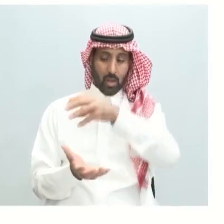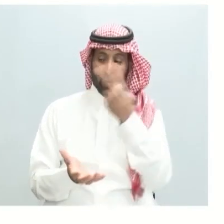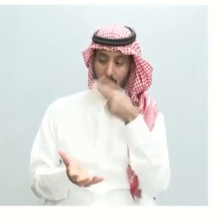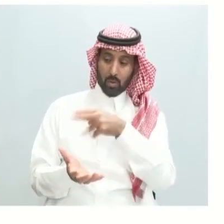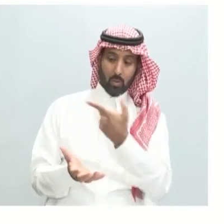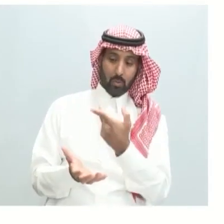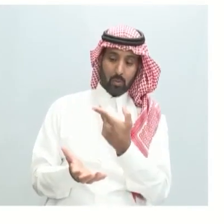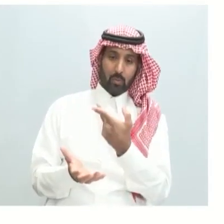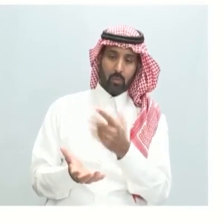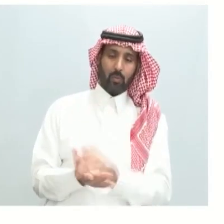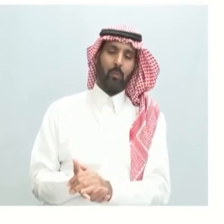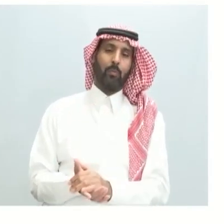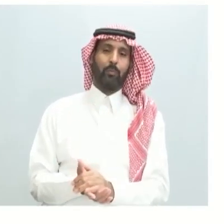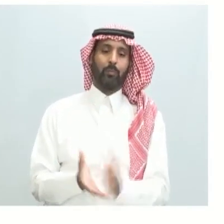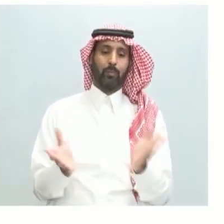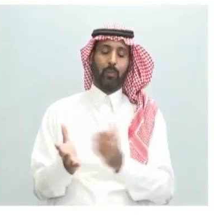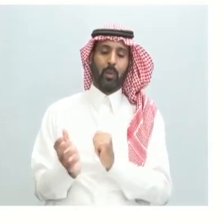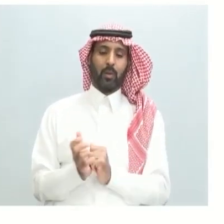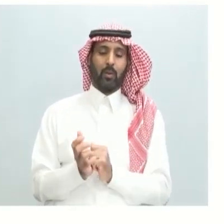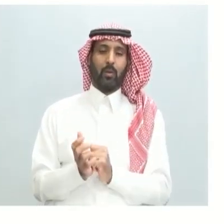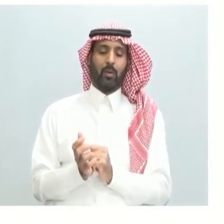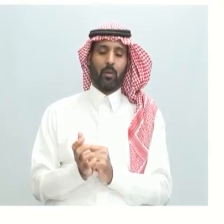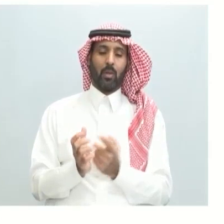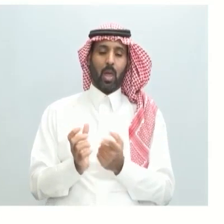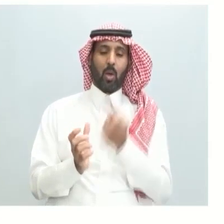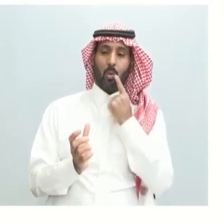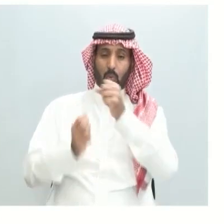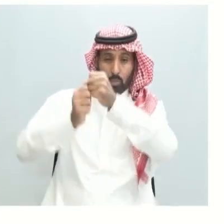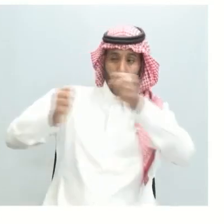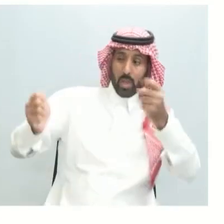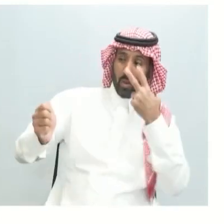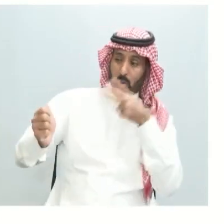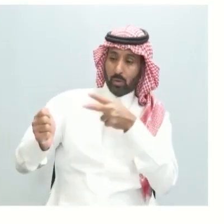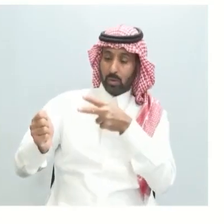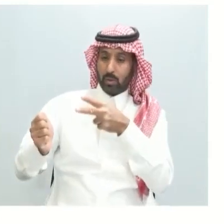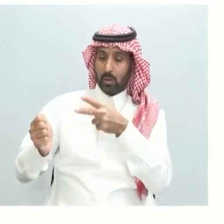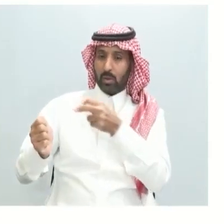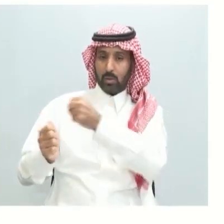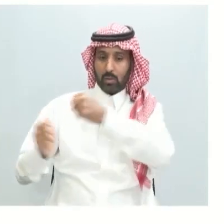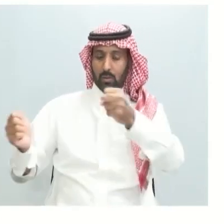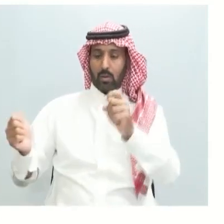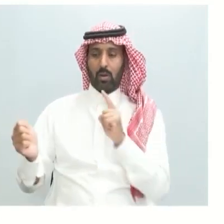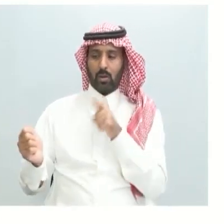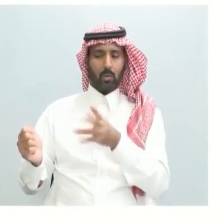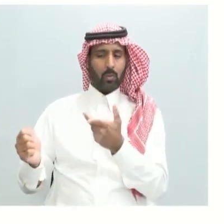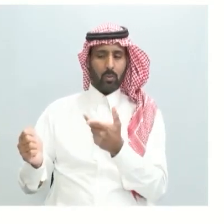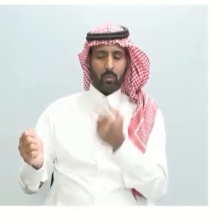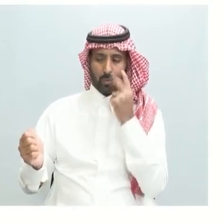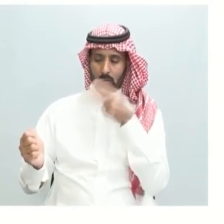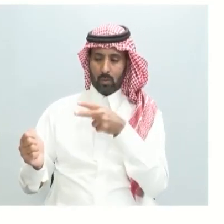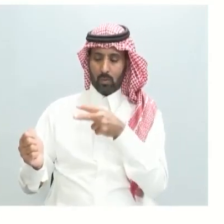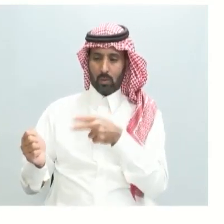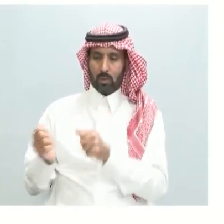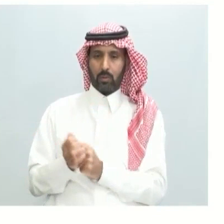see? For example, windows. So object, you can see windows,